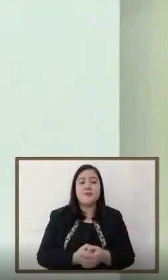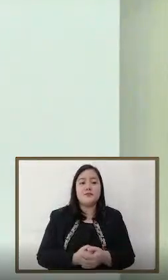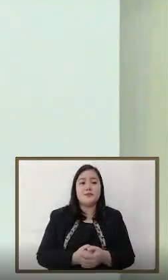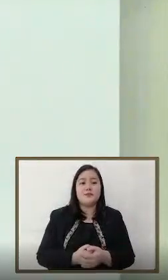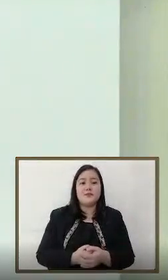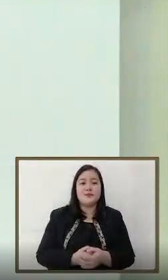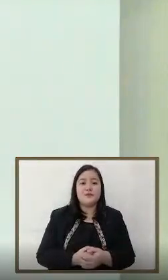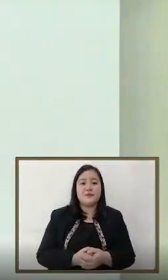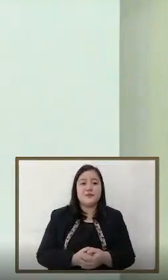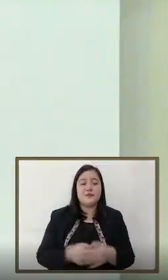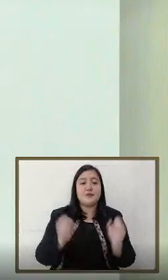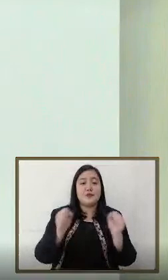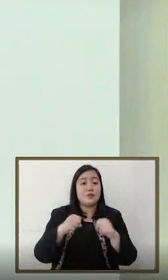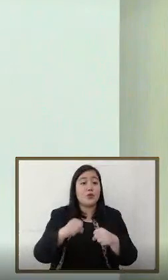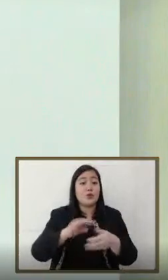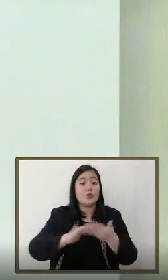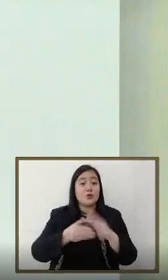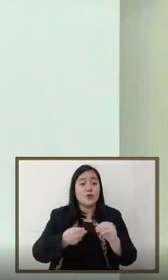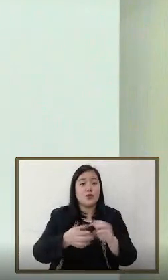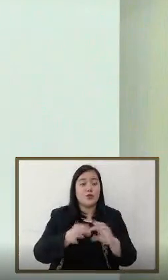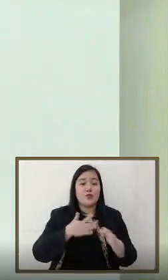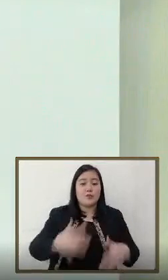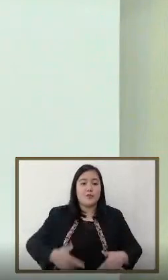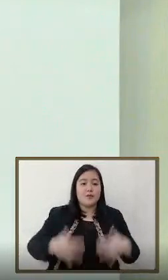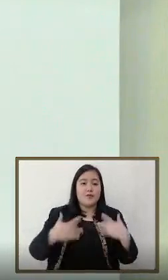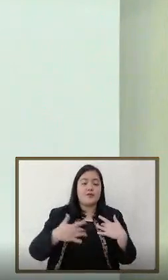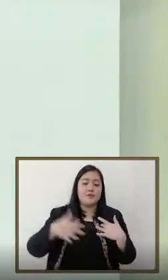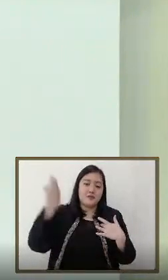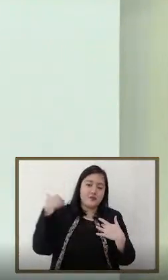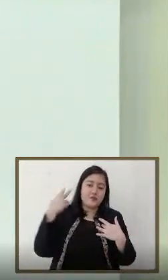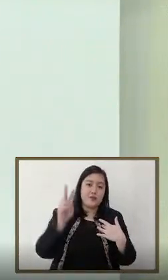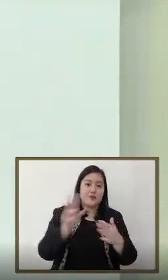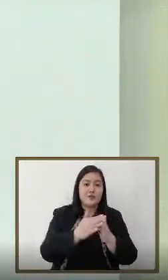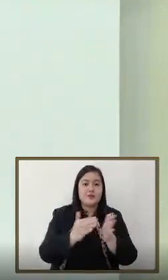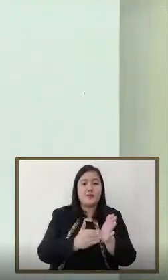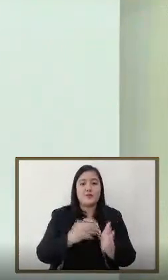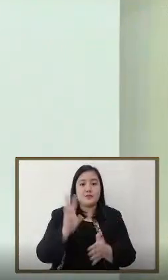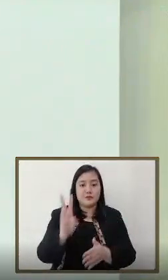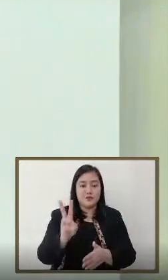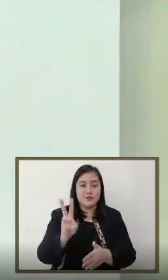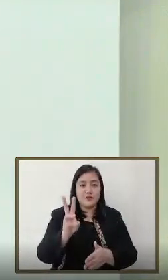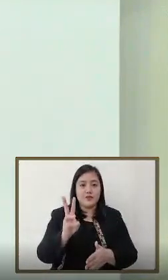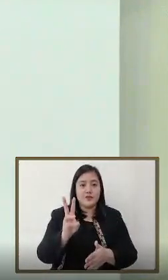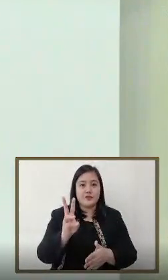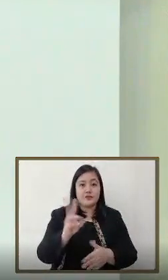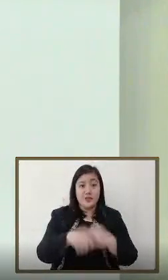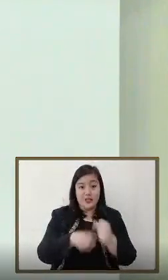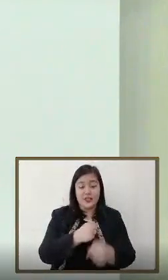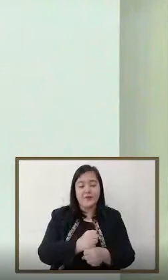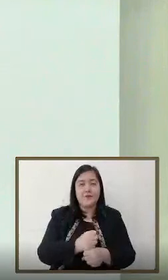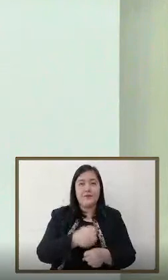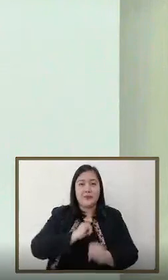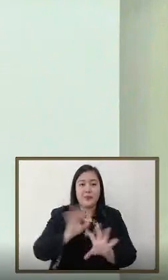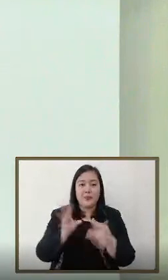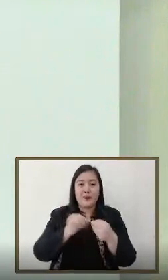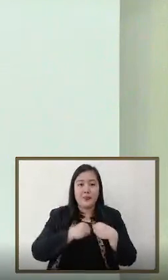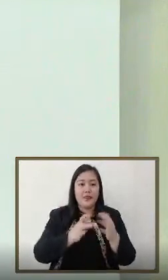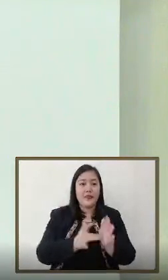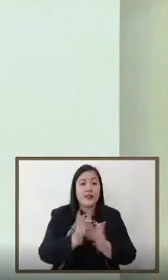of my life way back 2006 when I accepted the Lord as my Savior.